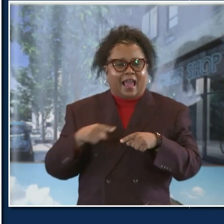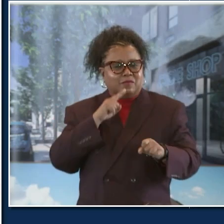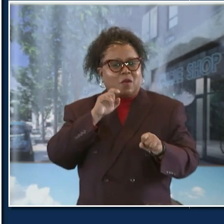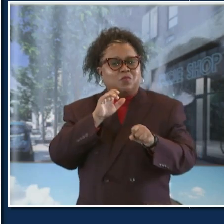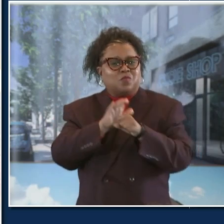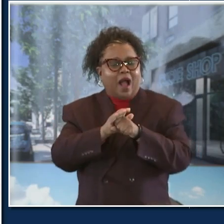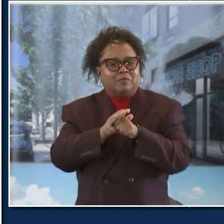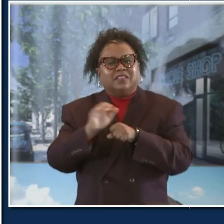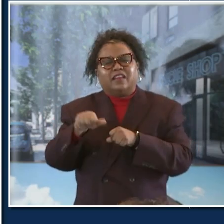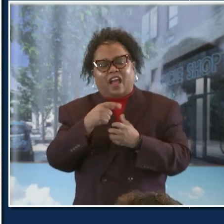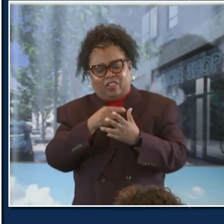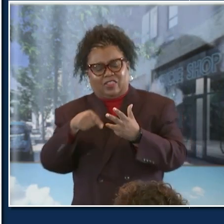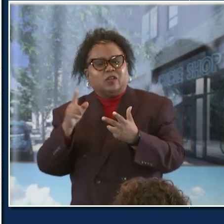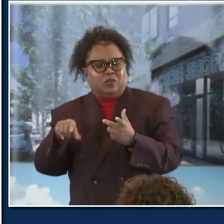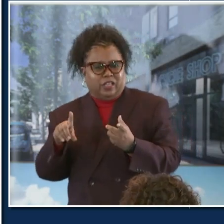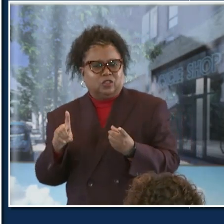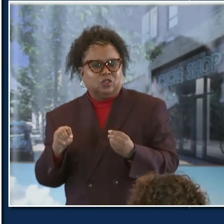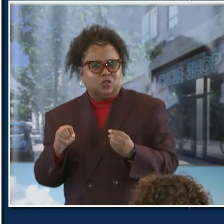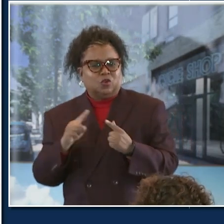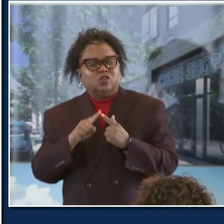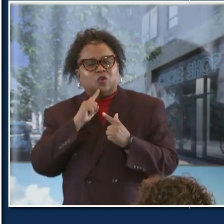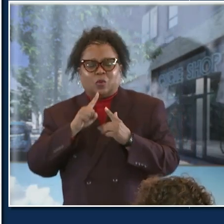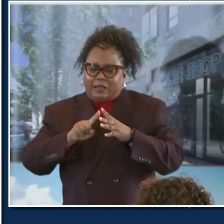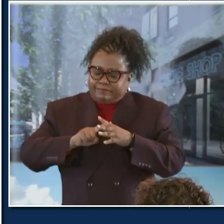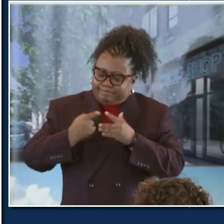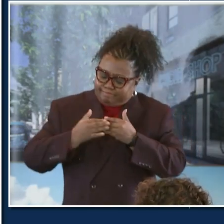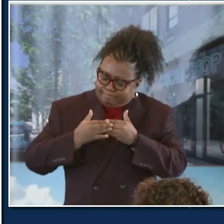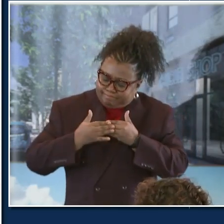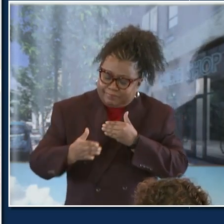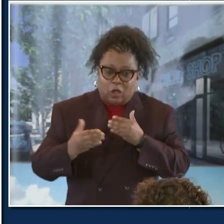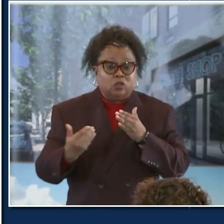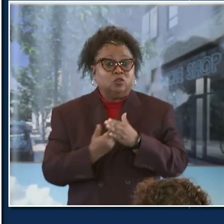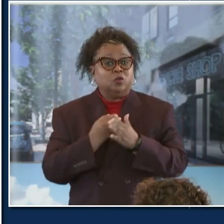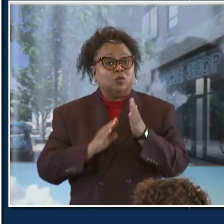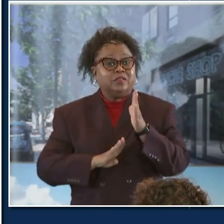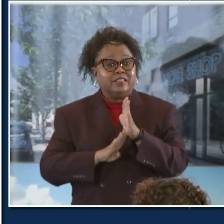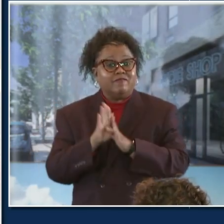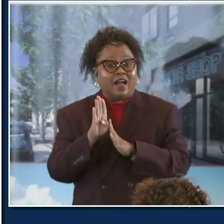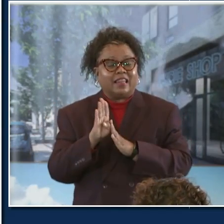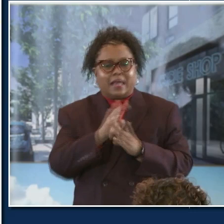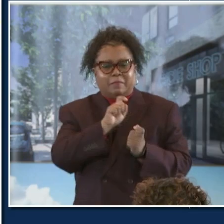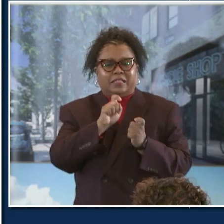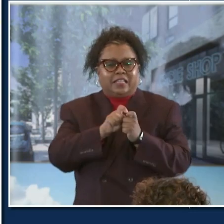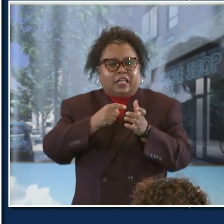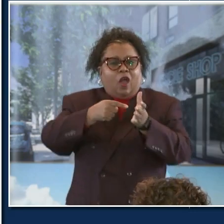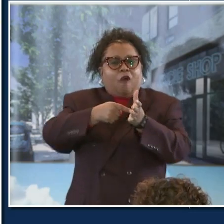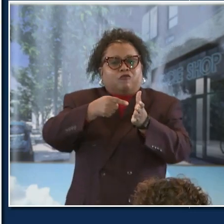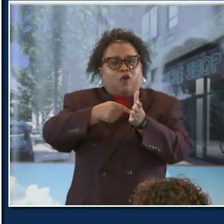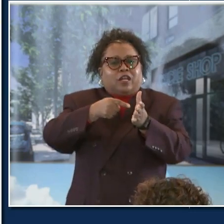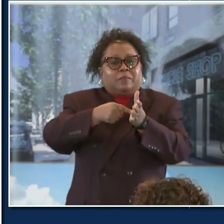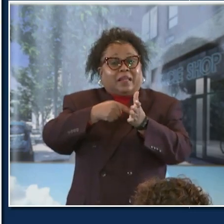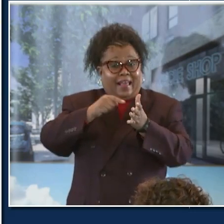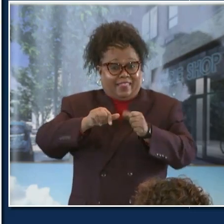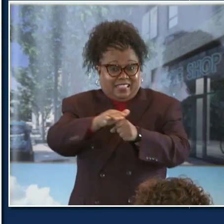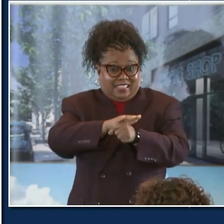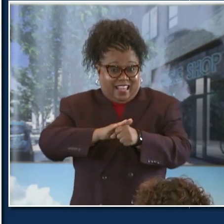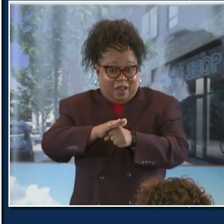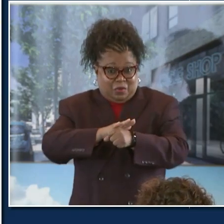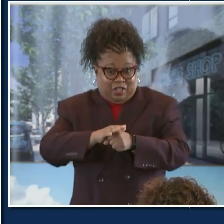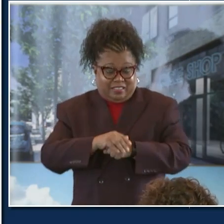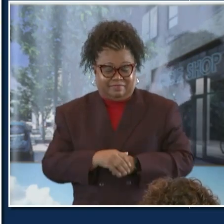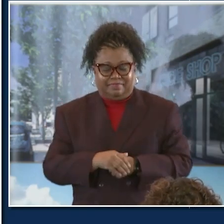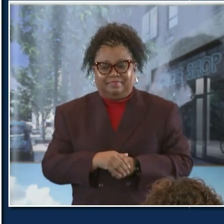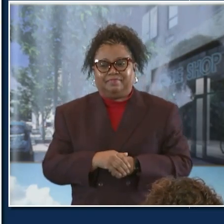promise of the other things that we needed to do to really kickstart new development and particularly affordability in this neighborhood.